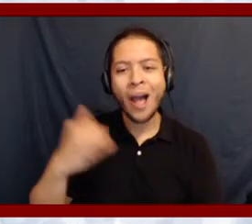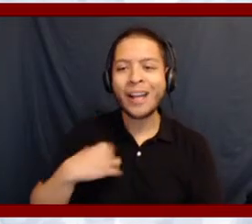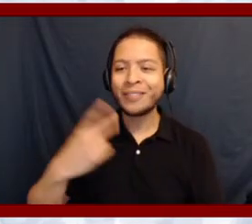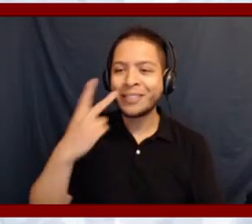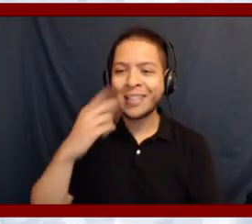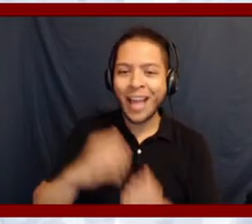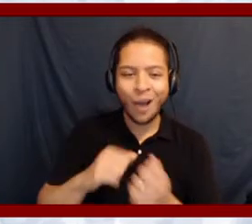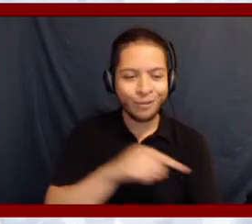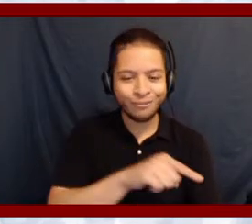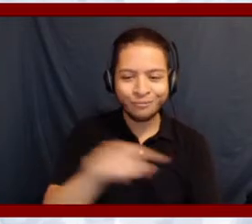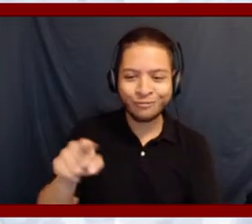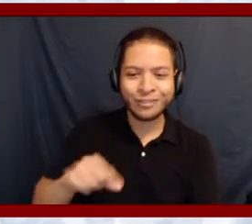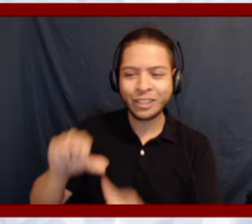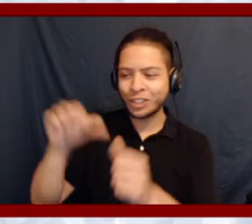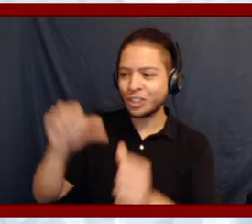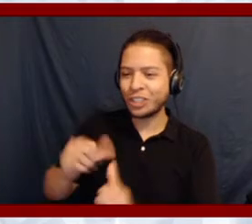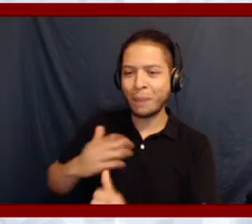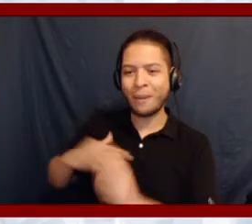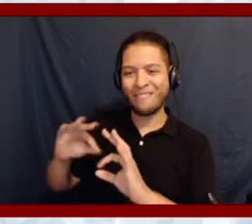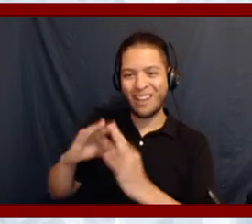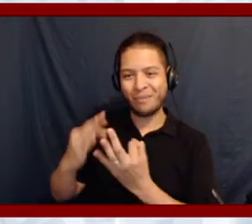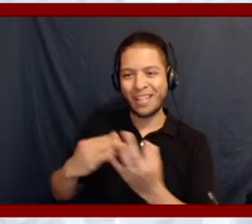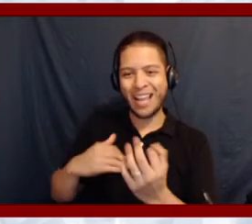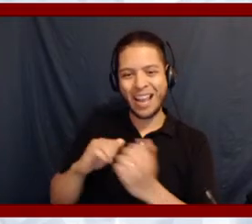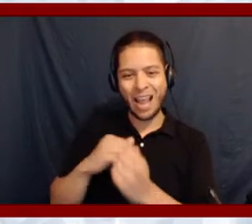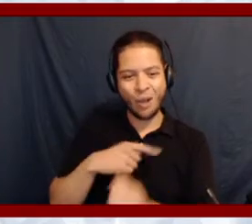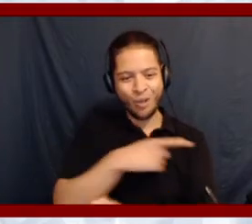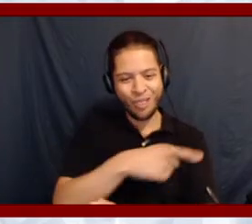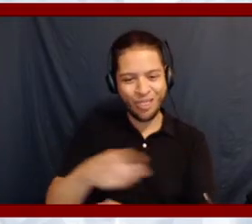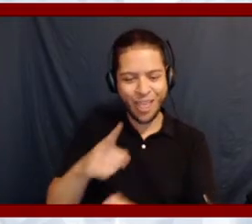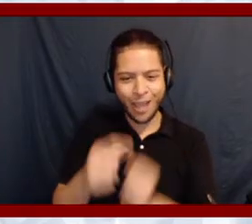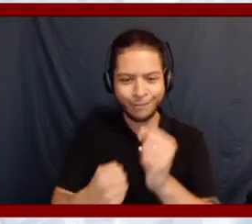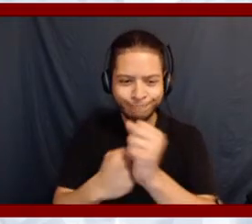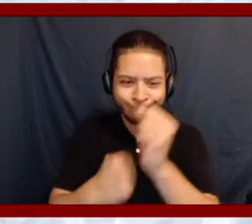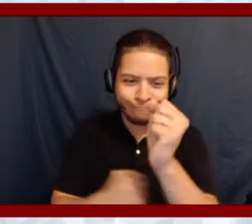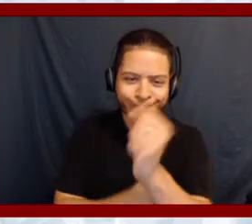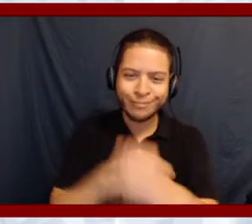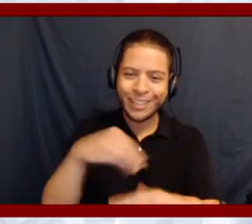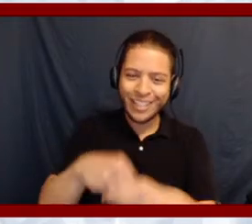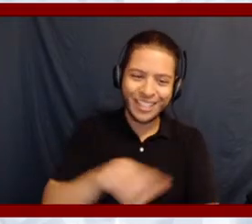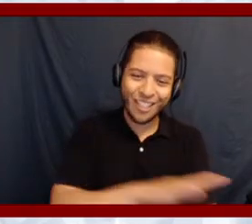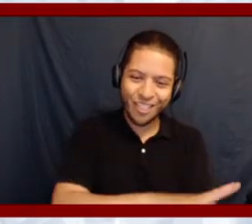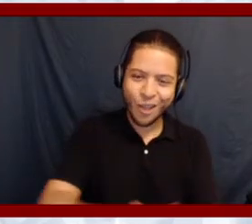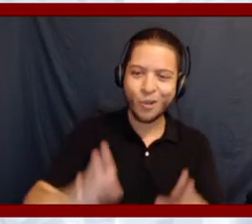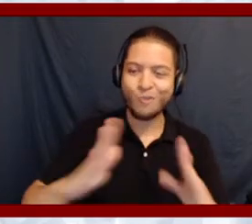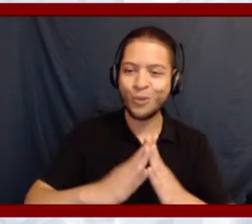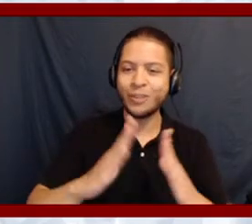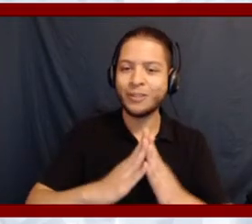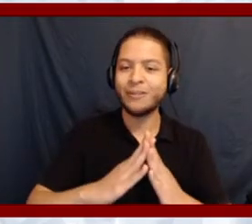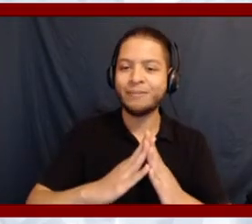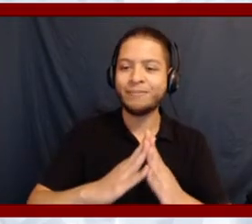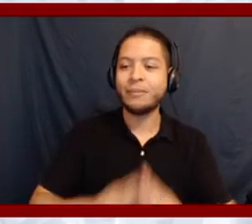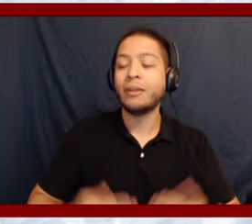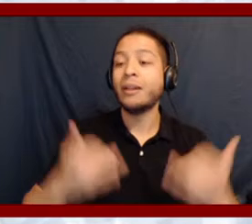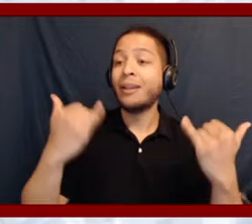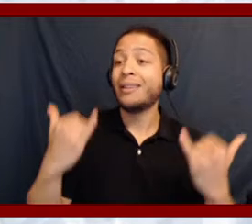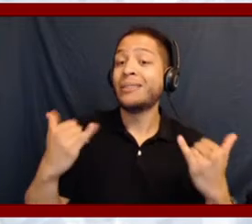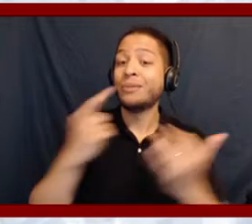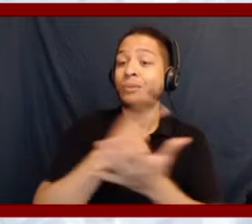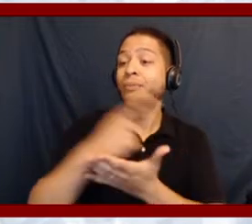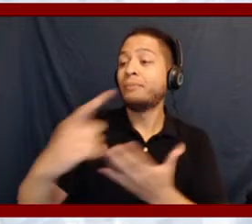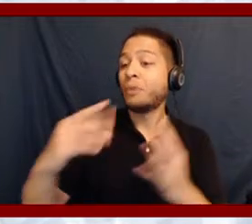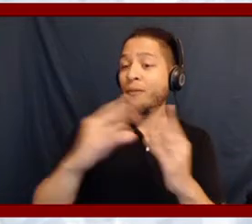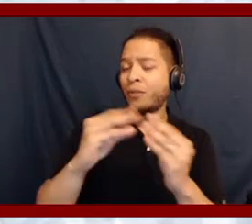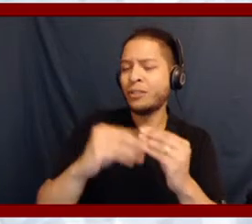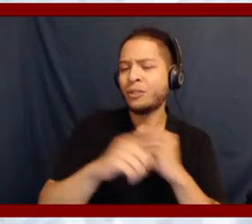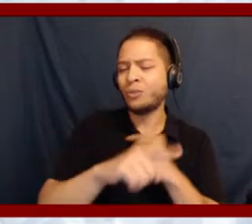community. There are many exciting moments that you are going to witness during this week's conference.